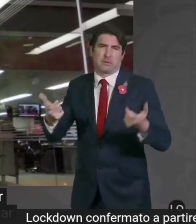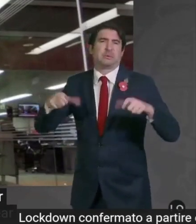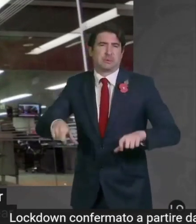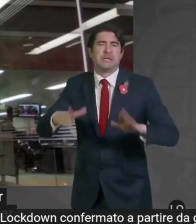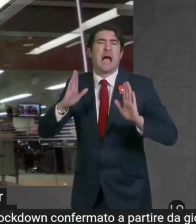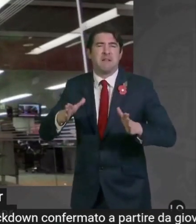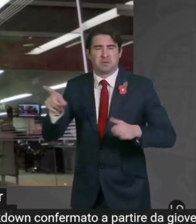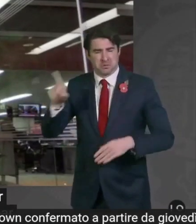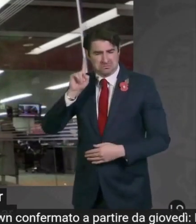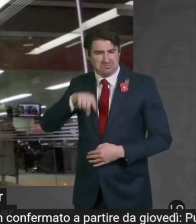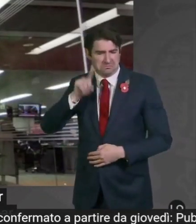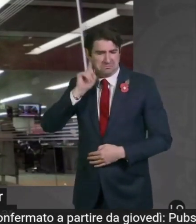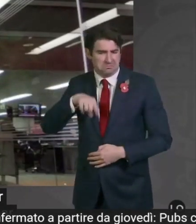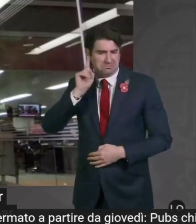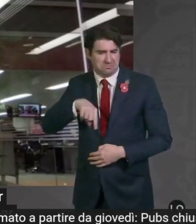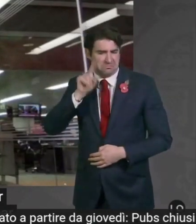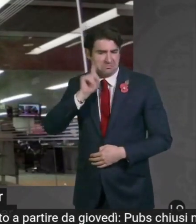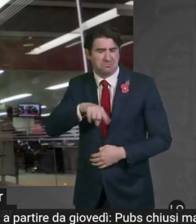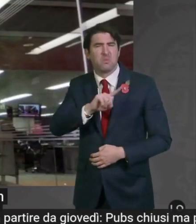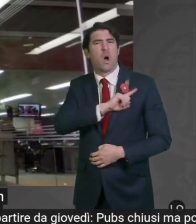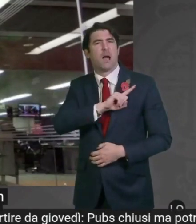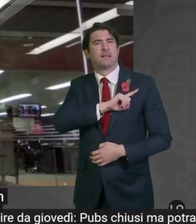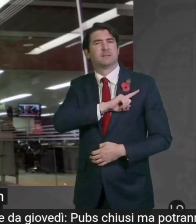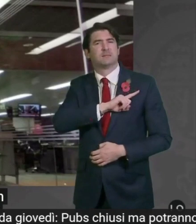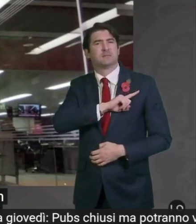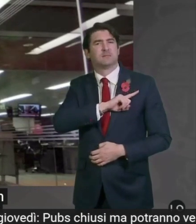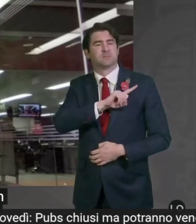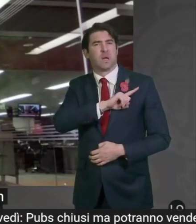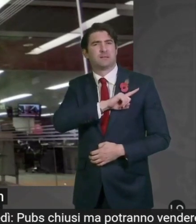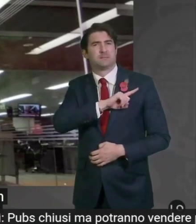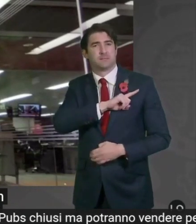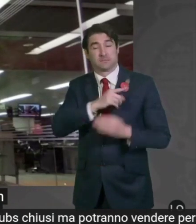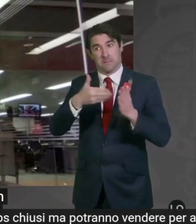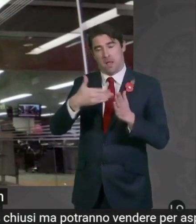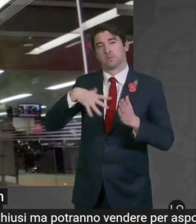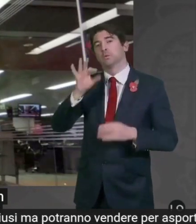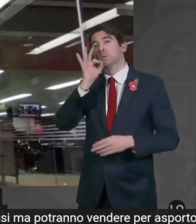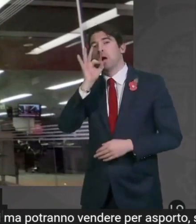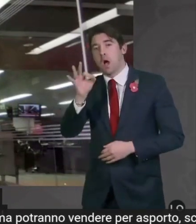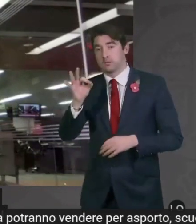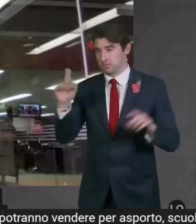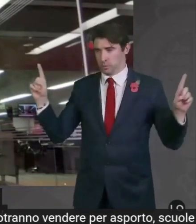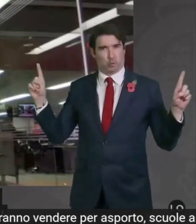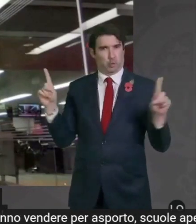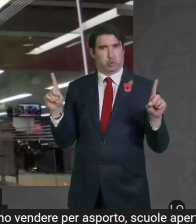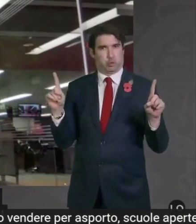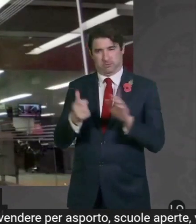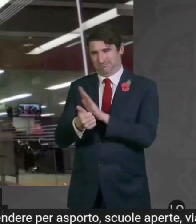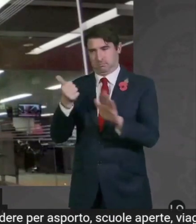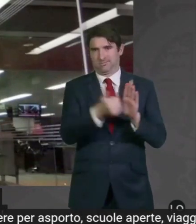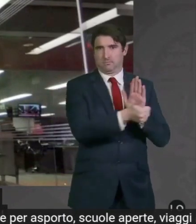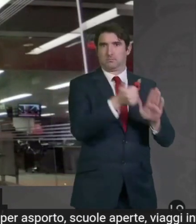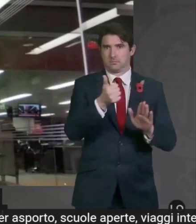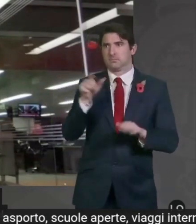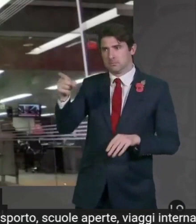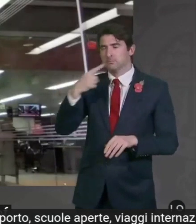always been clear that taking early action would have the greatest chance of success in controlling the spread of this disease. Do you think that people may have